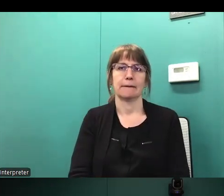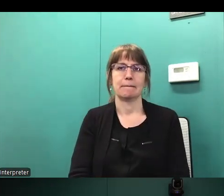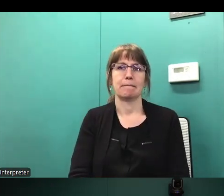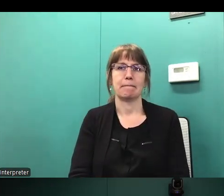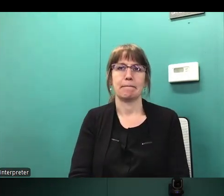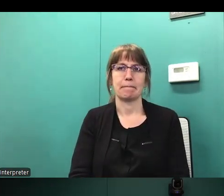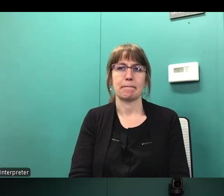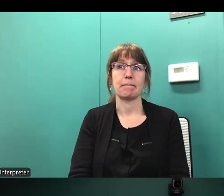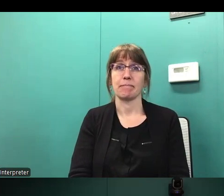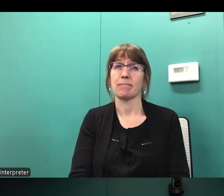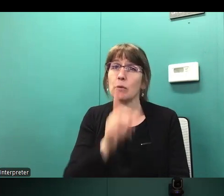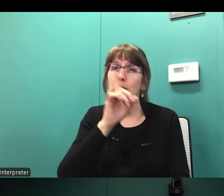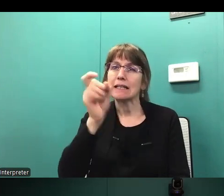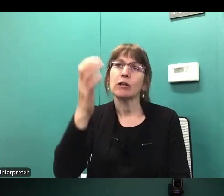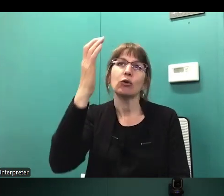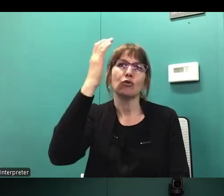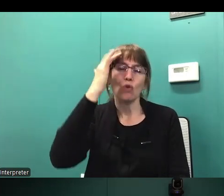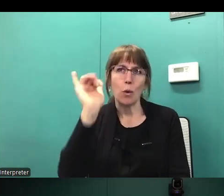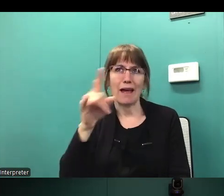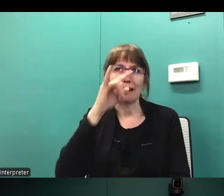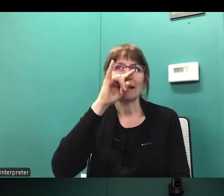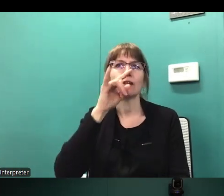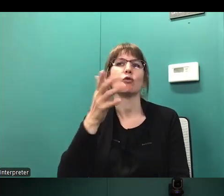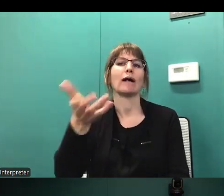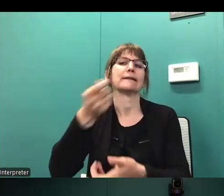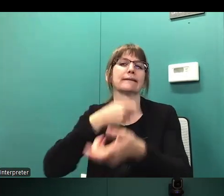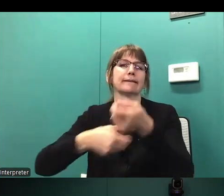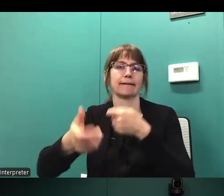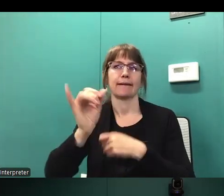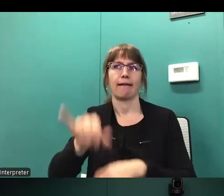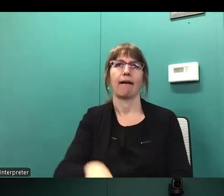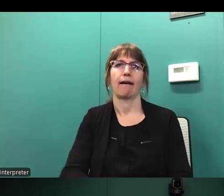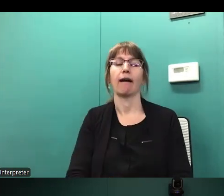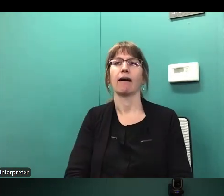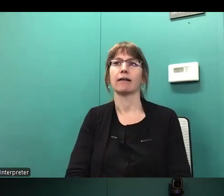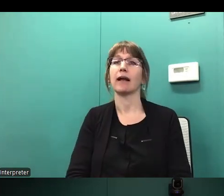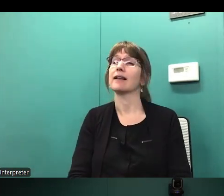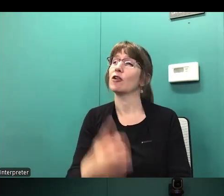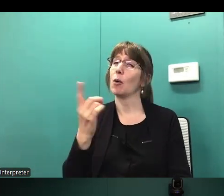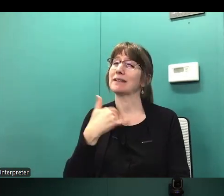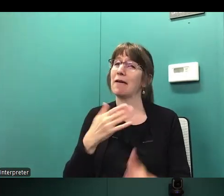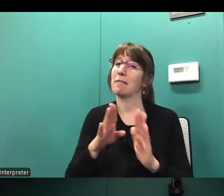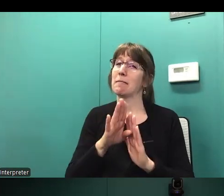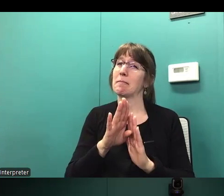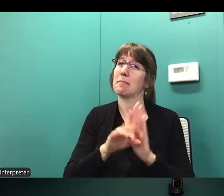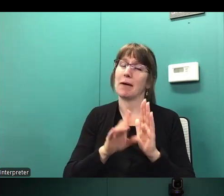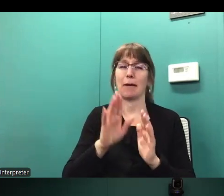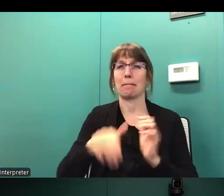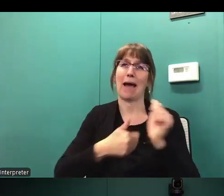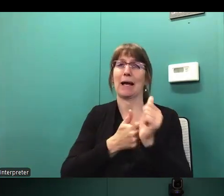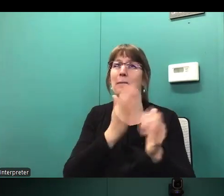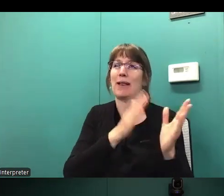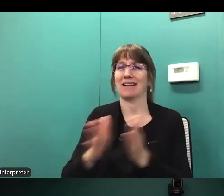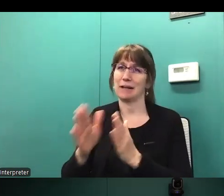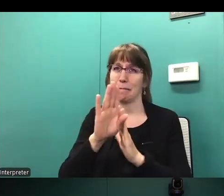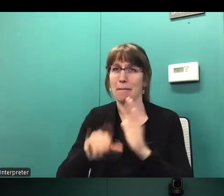It's really knowing the child as much as you can to get that. And then have backup. That's one thing I learned in grad school. Have